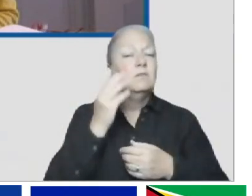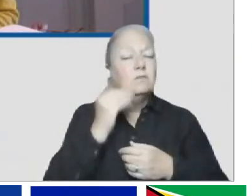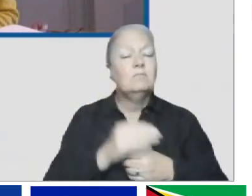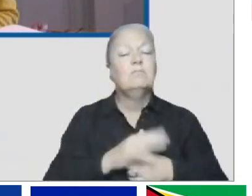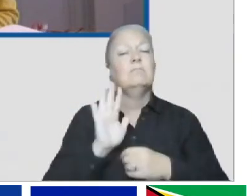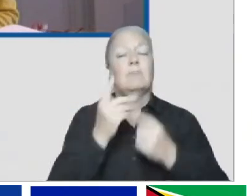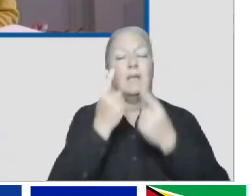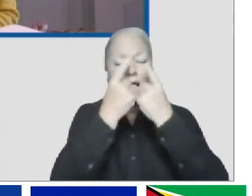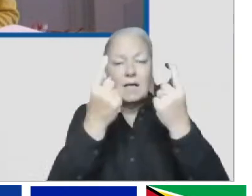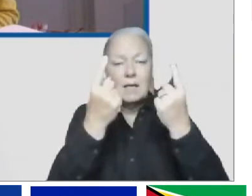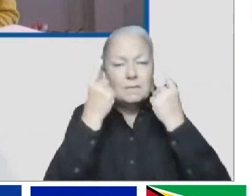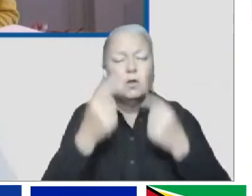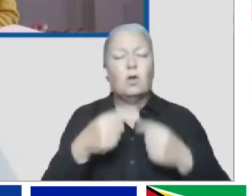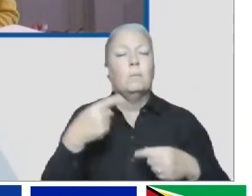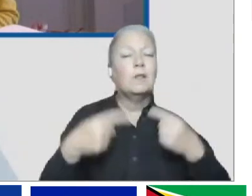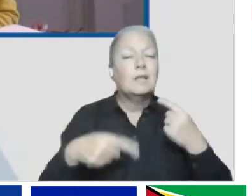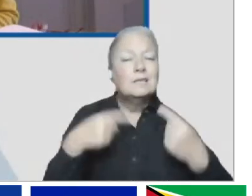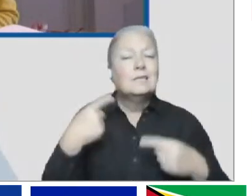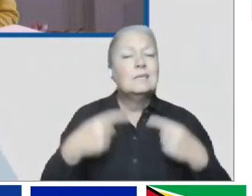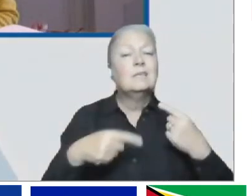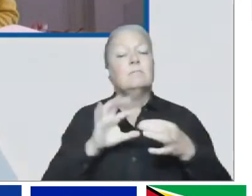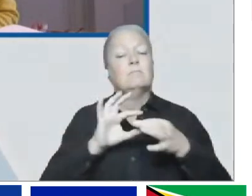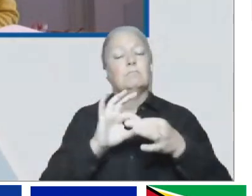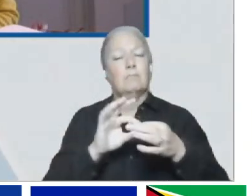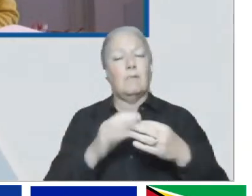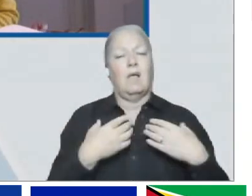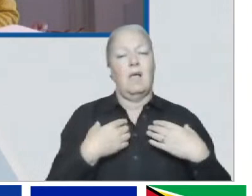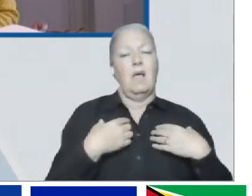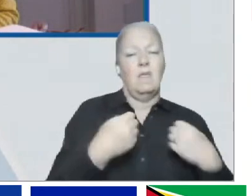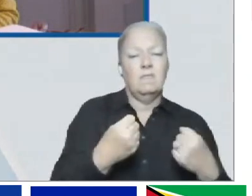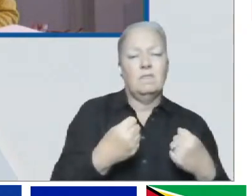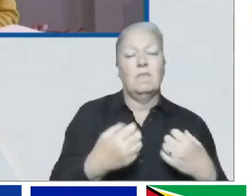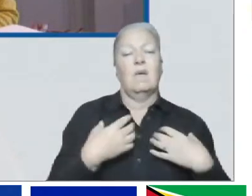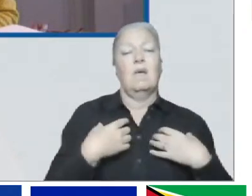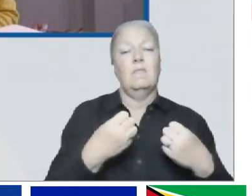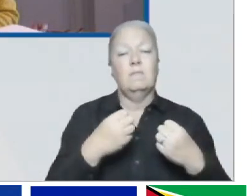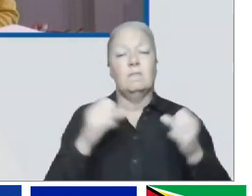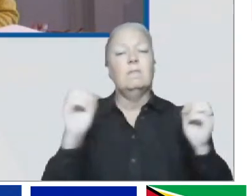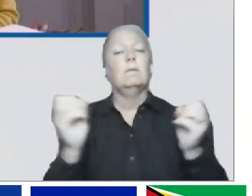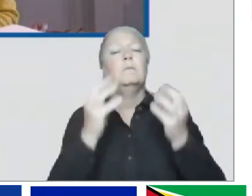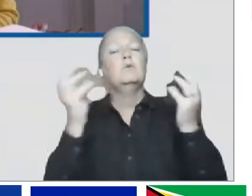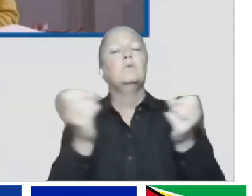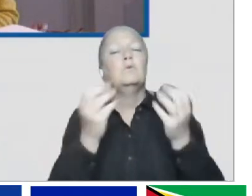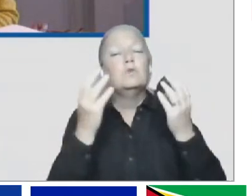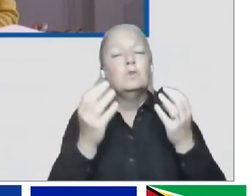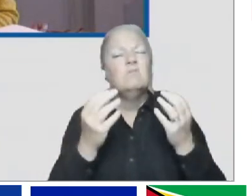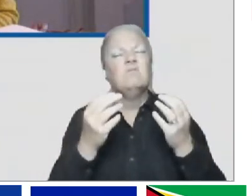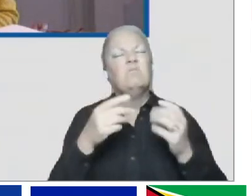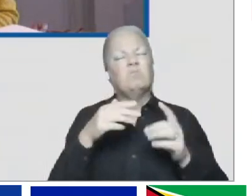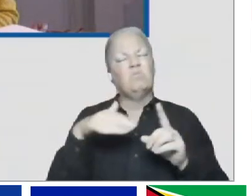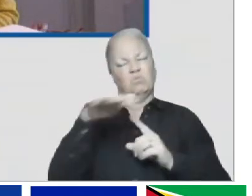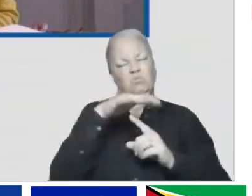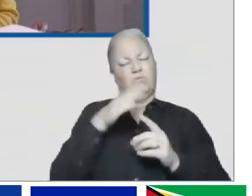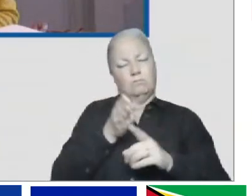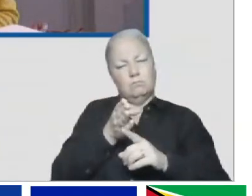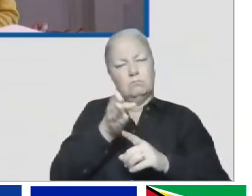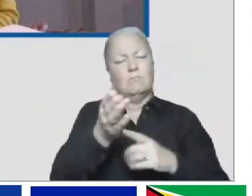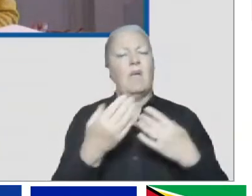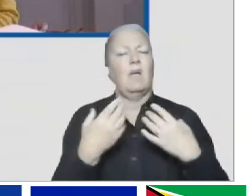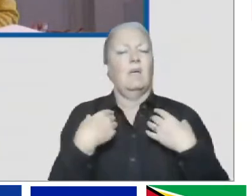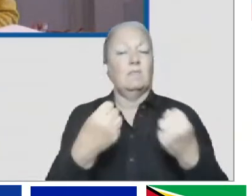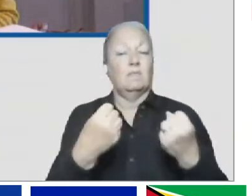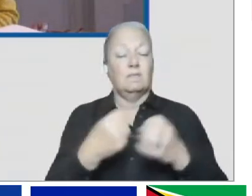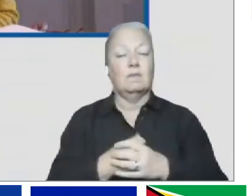health emergencies, and other aspects of the health scene. And I'm very grateful and very glad to